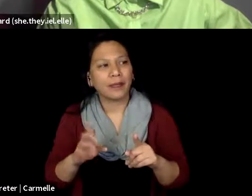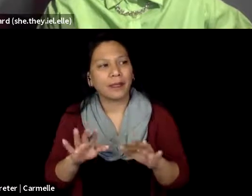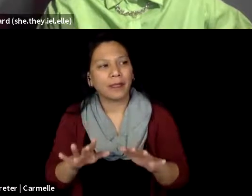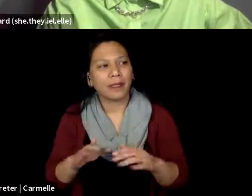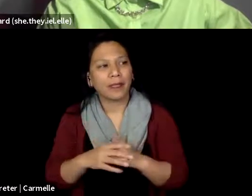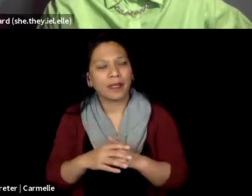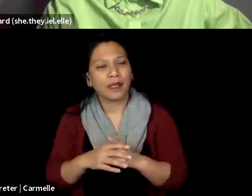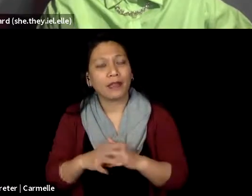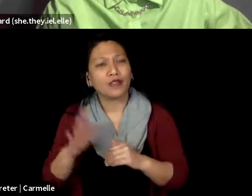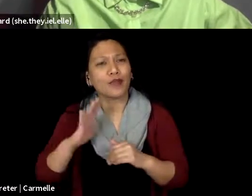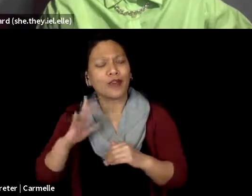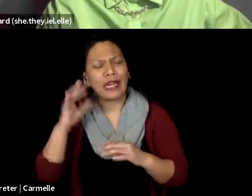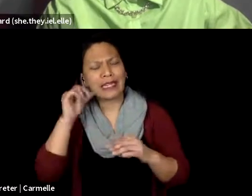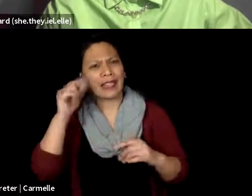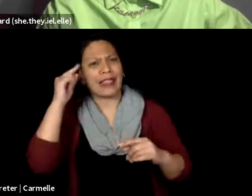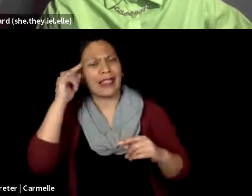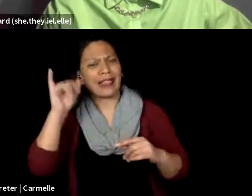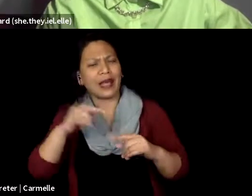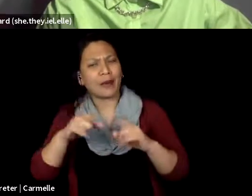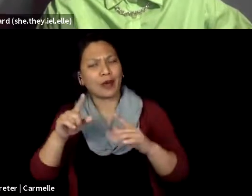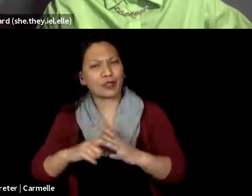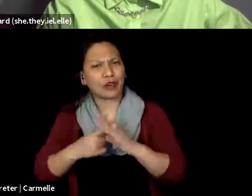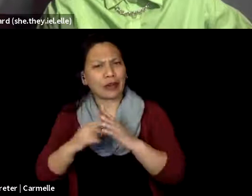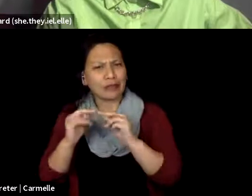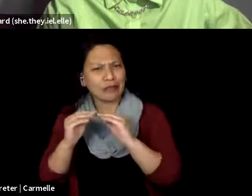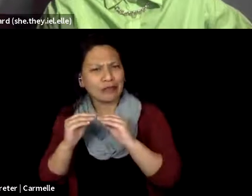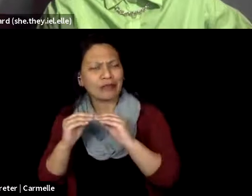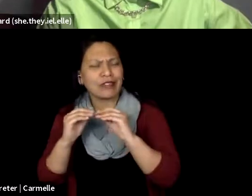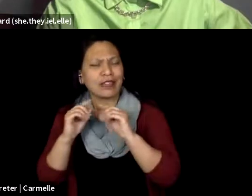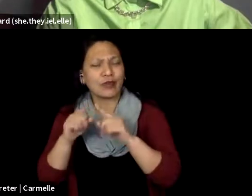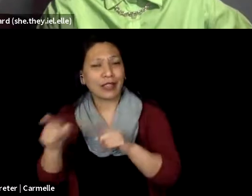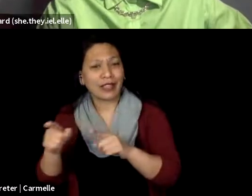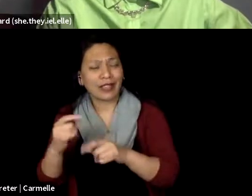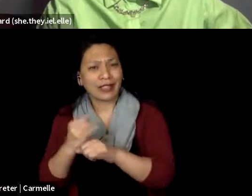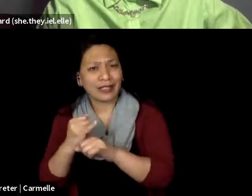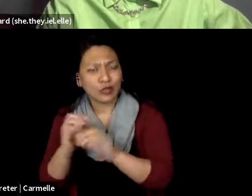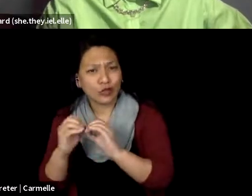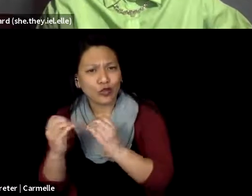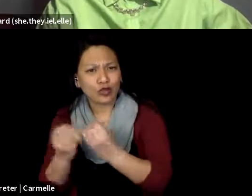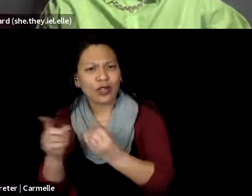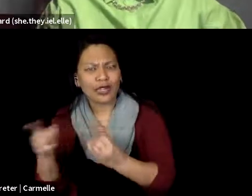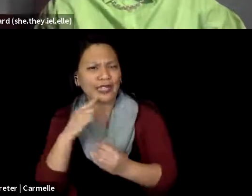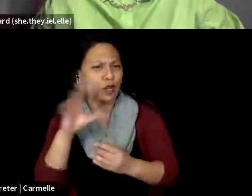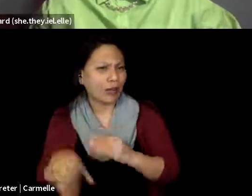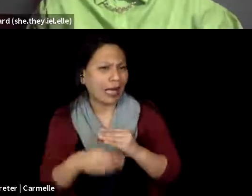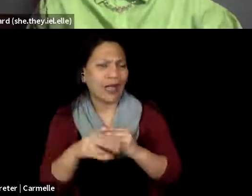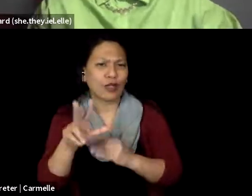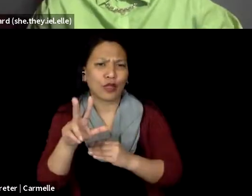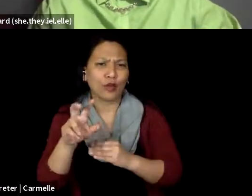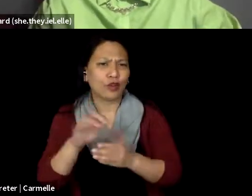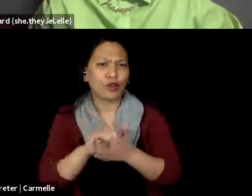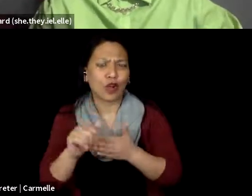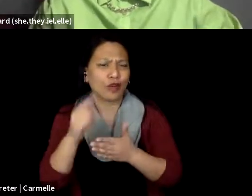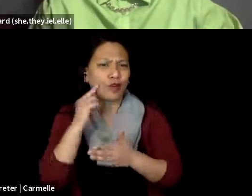Once we started negotiating, the institution was straight up like, and we're gonna add like $300 to your